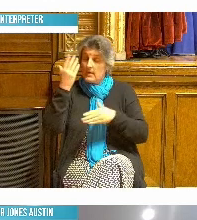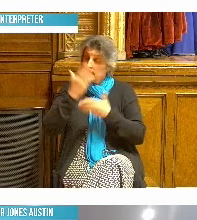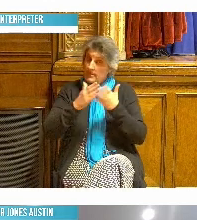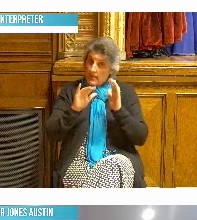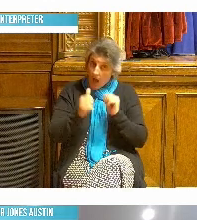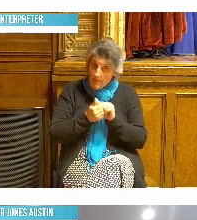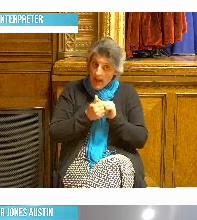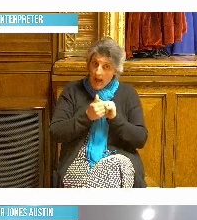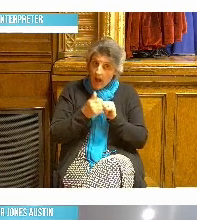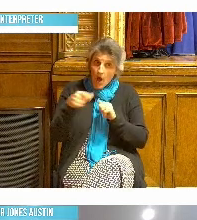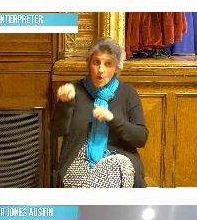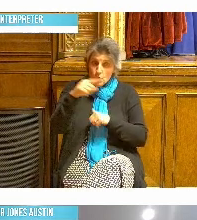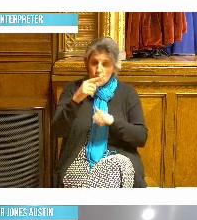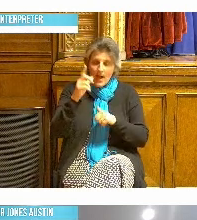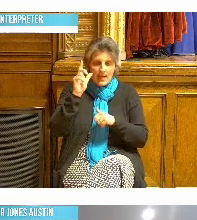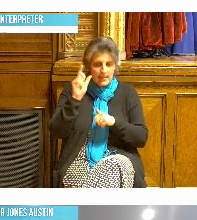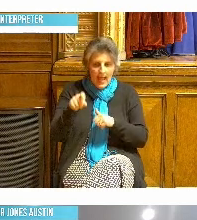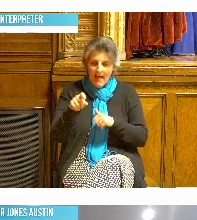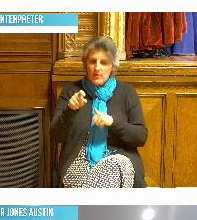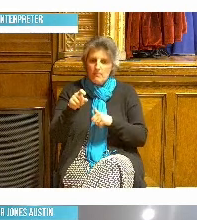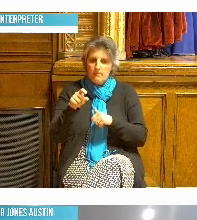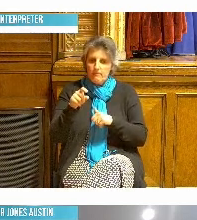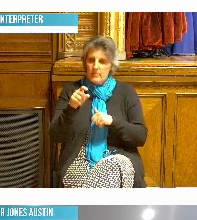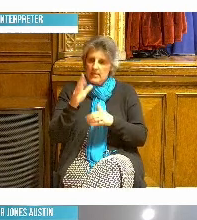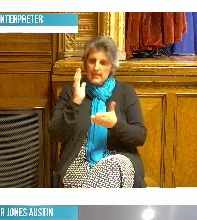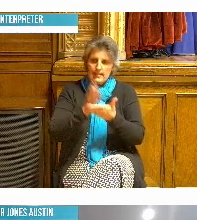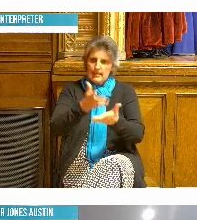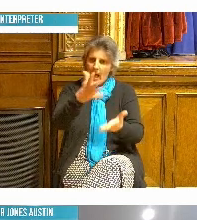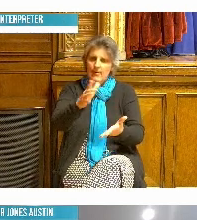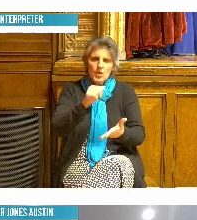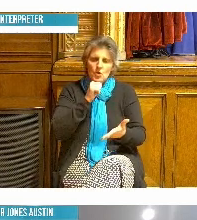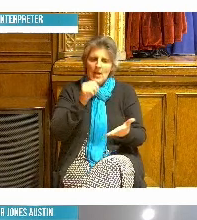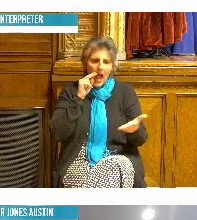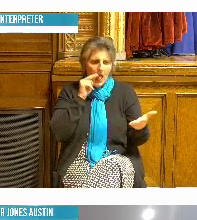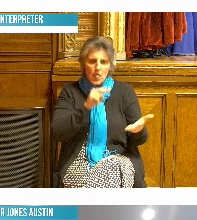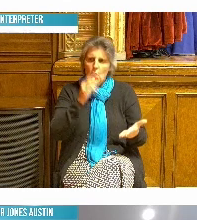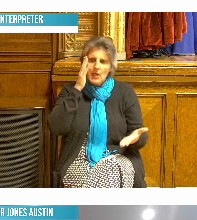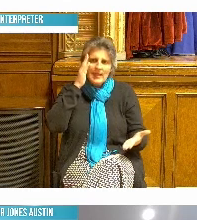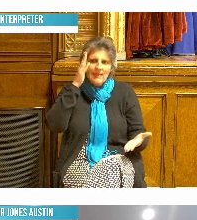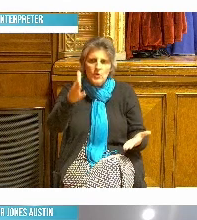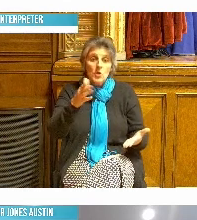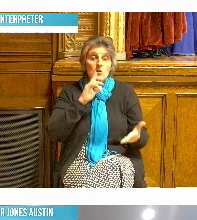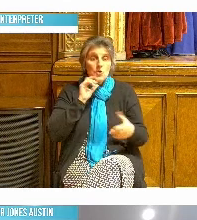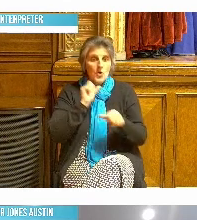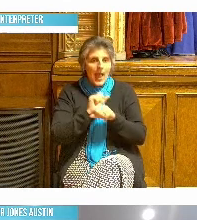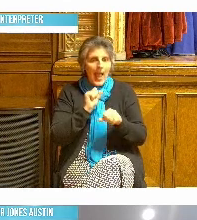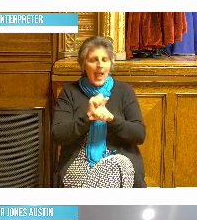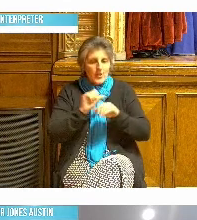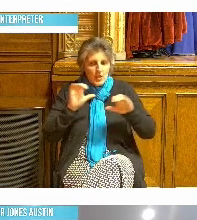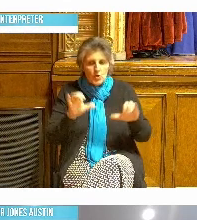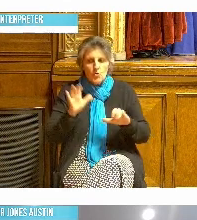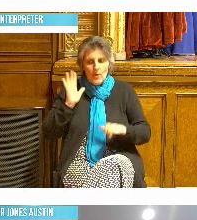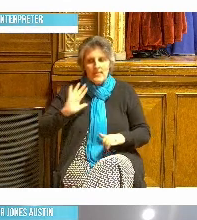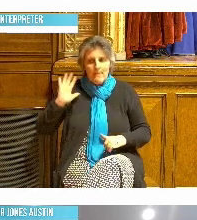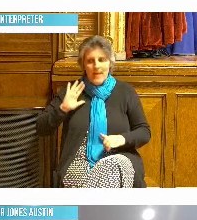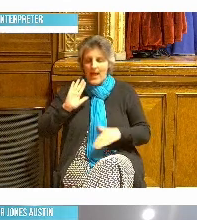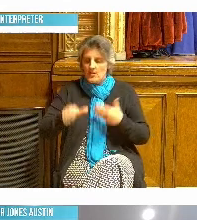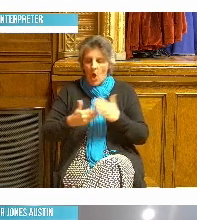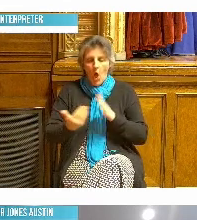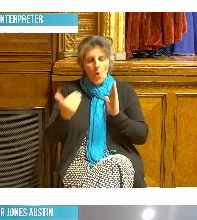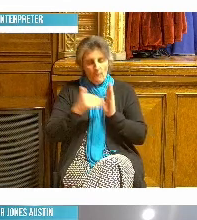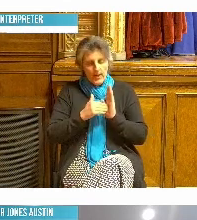Somehow, you guys have to be put to a stop. You're not looking at the future, you're actually doing the past all over